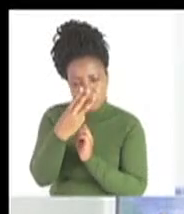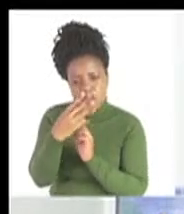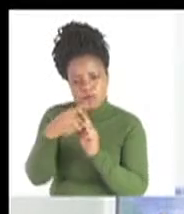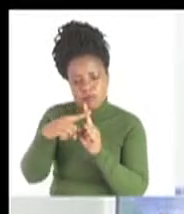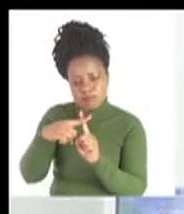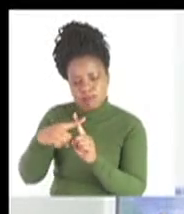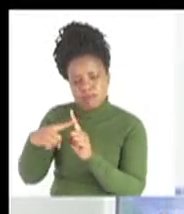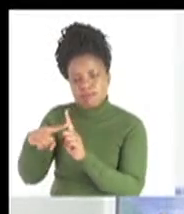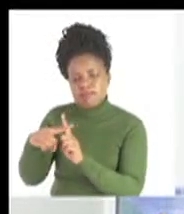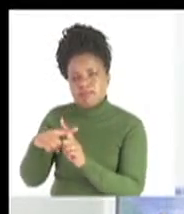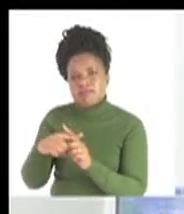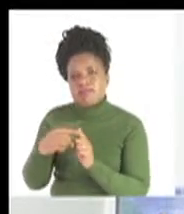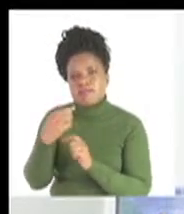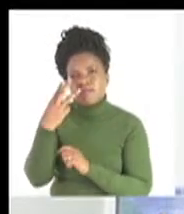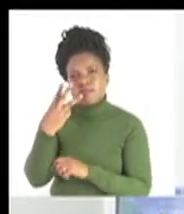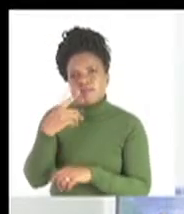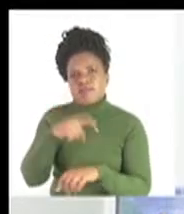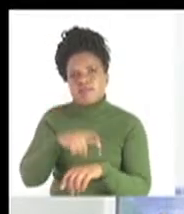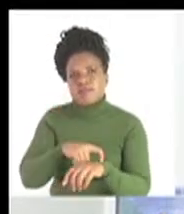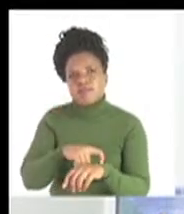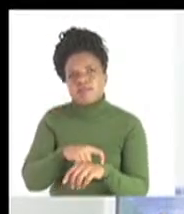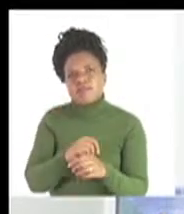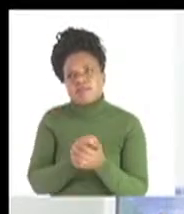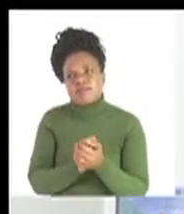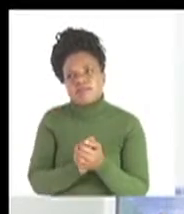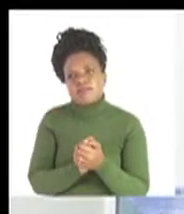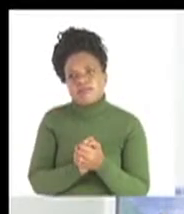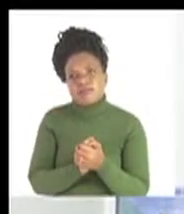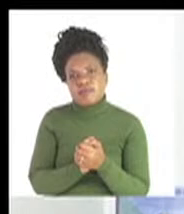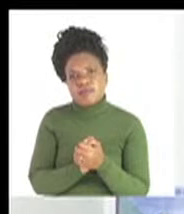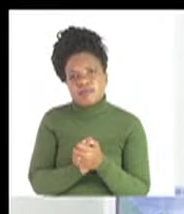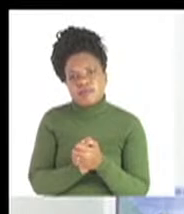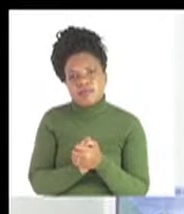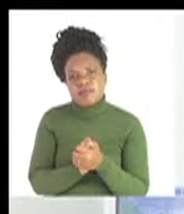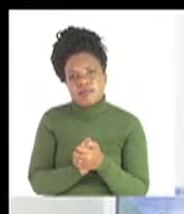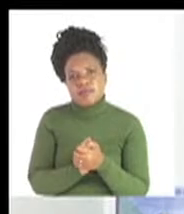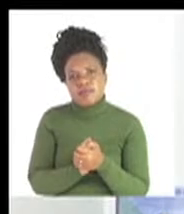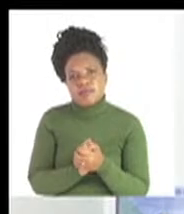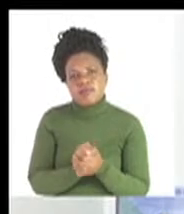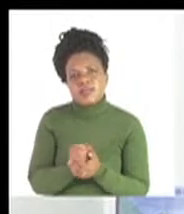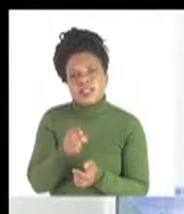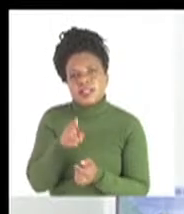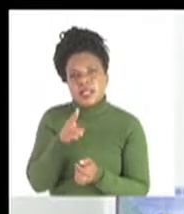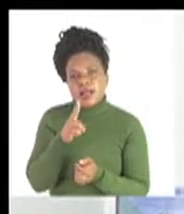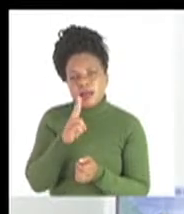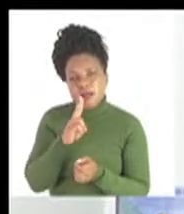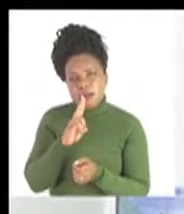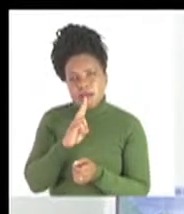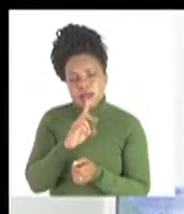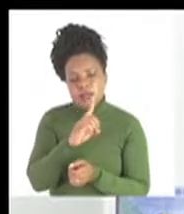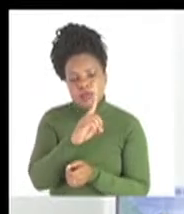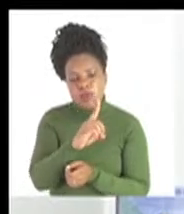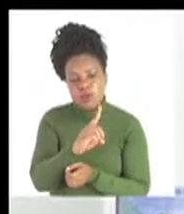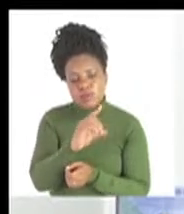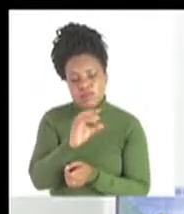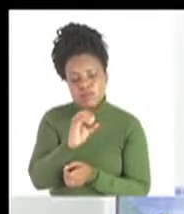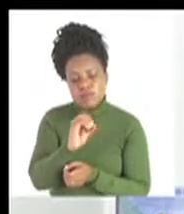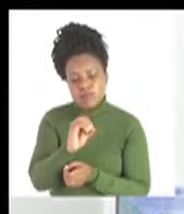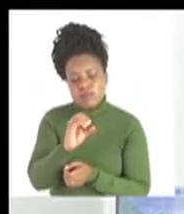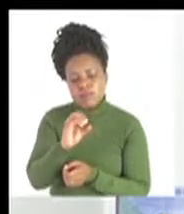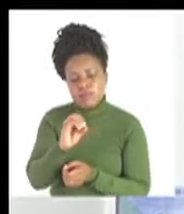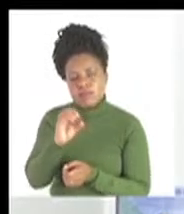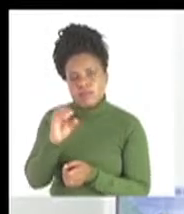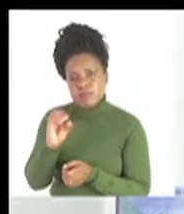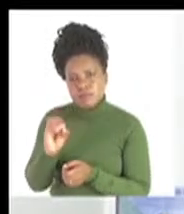And then we say 10 times 10 gives you 100. 100 times 10 gives you